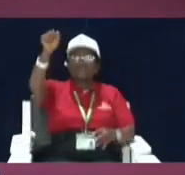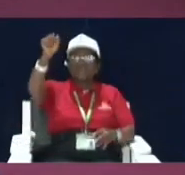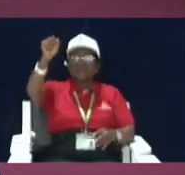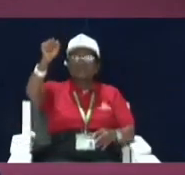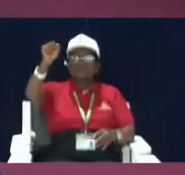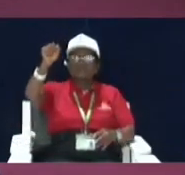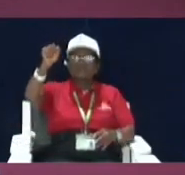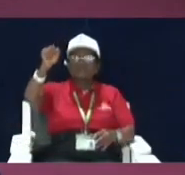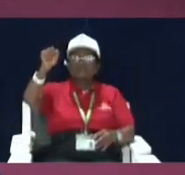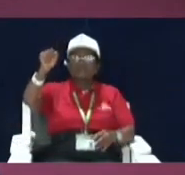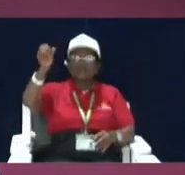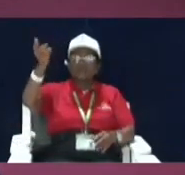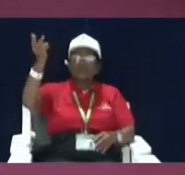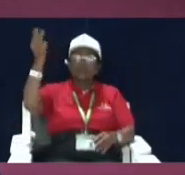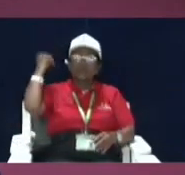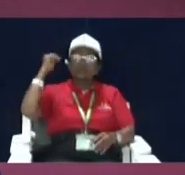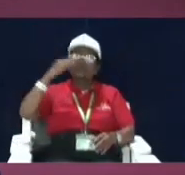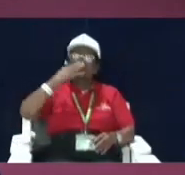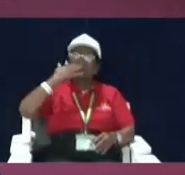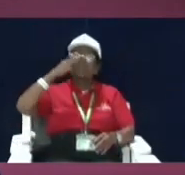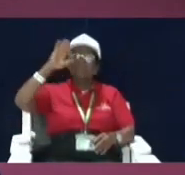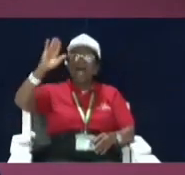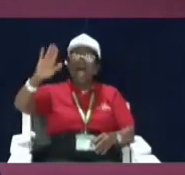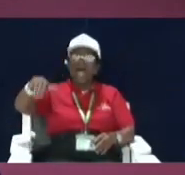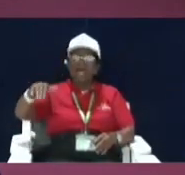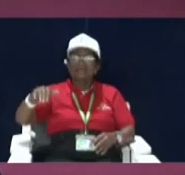Was bad.